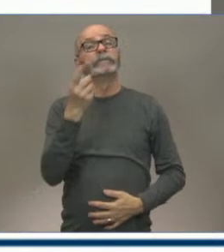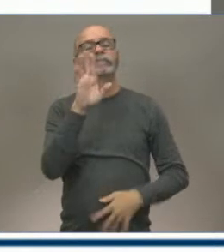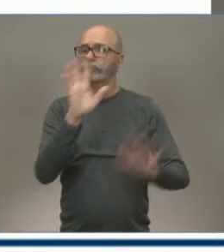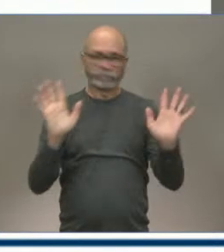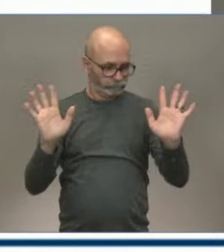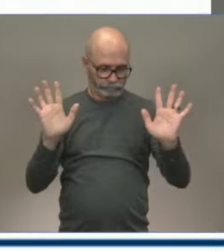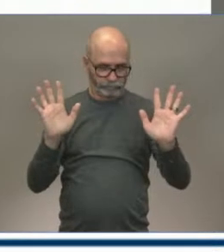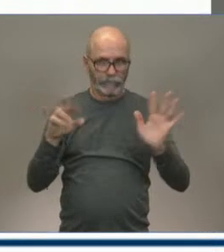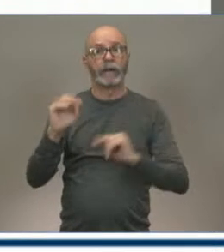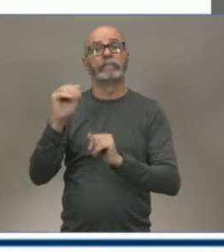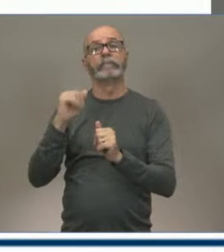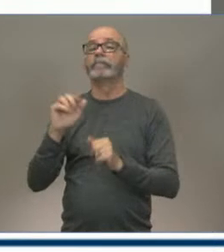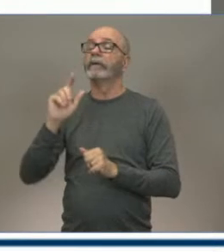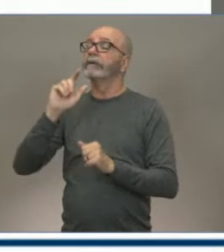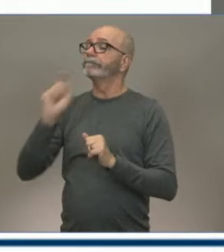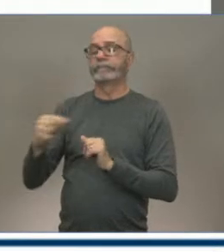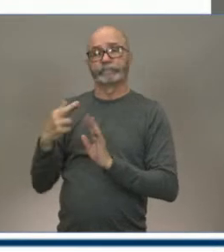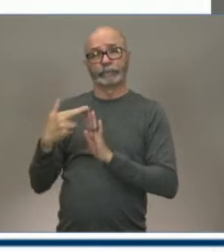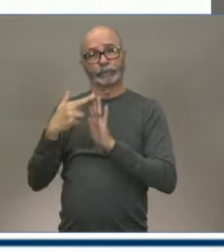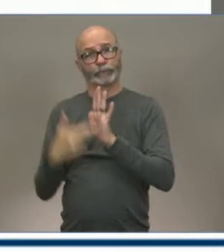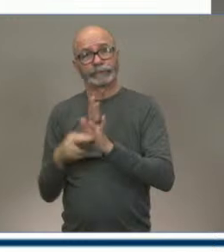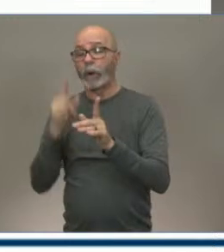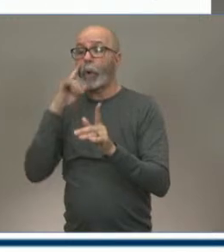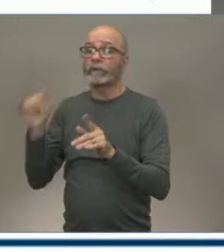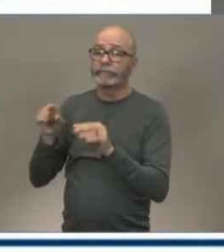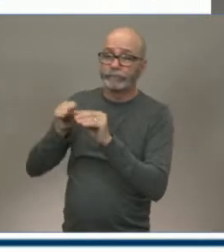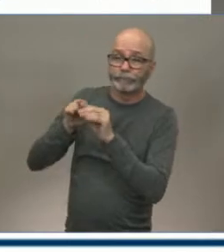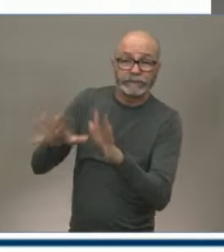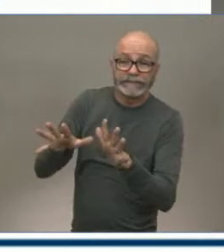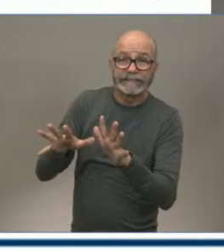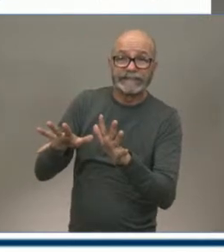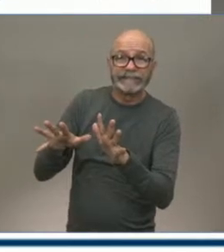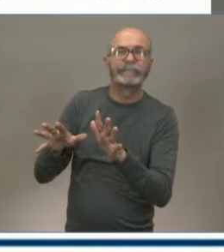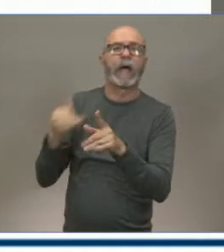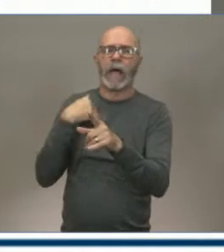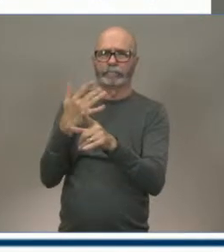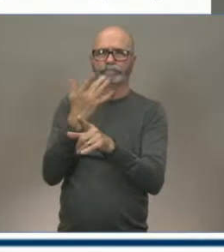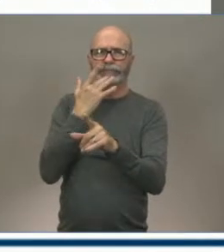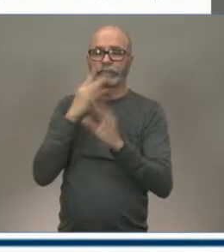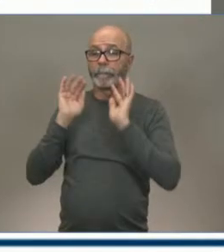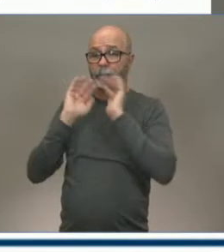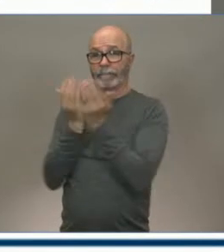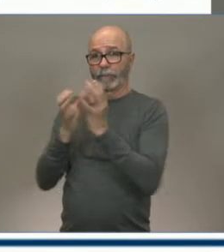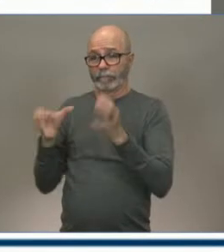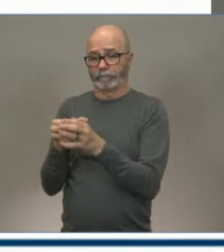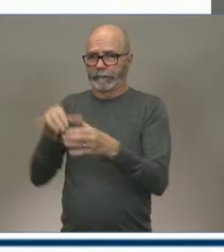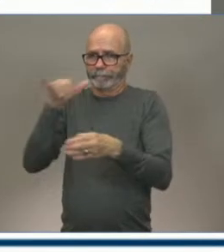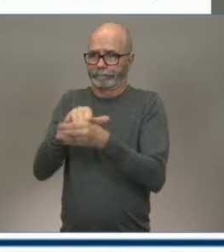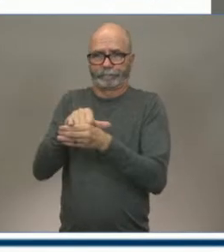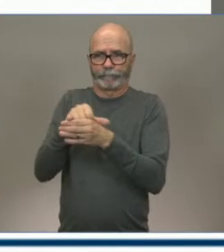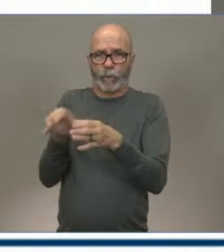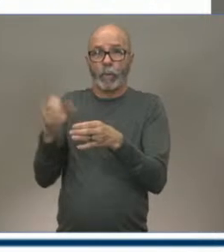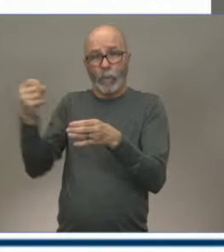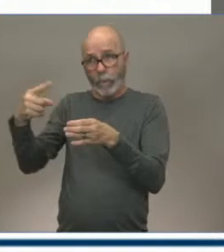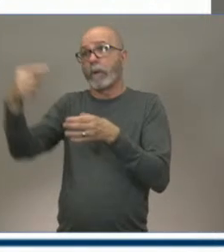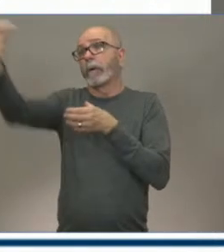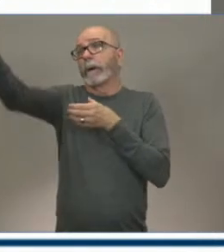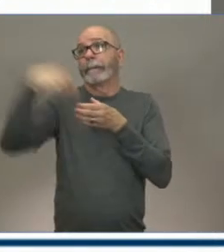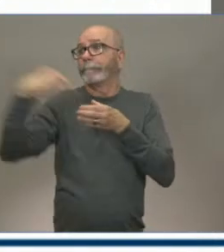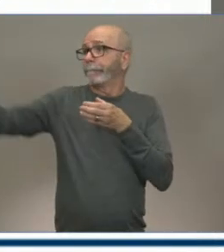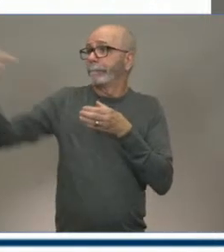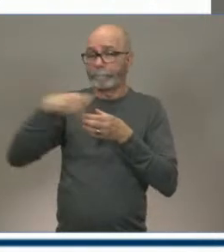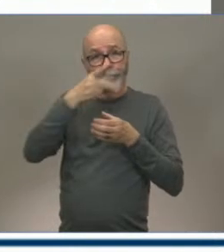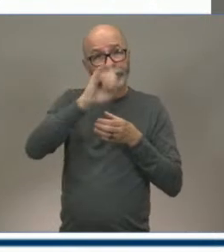keep, things as open as possible with our Atlantic neighbors. And we did so with the reason we're not able to do